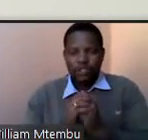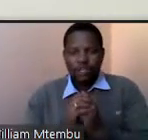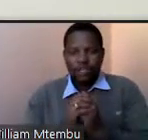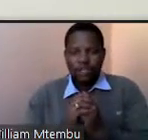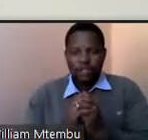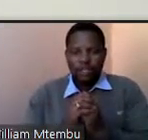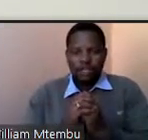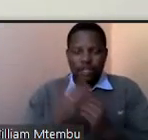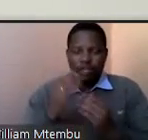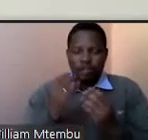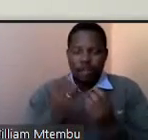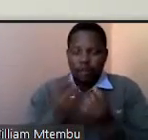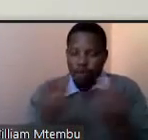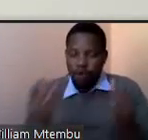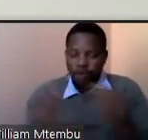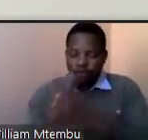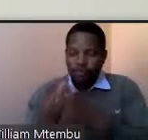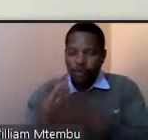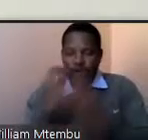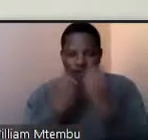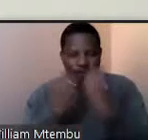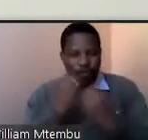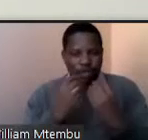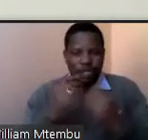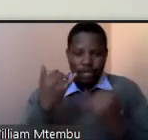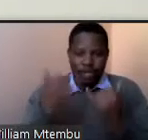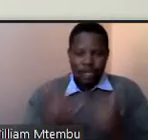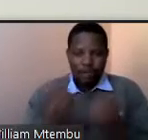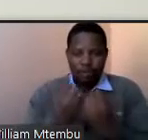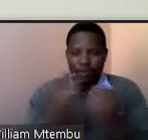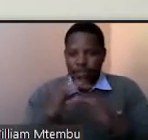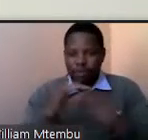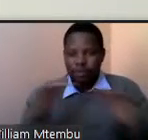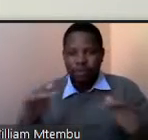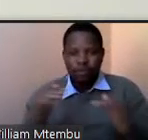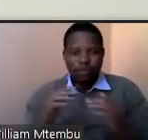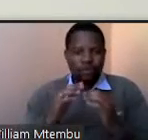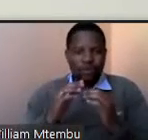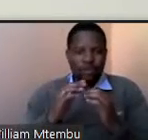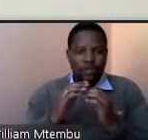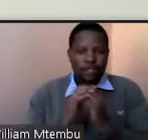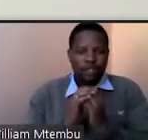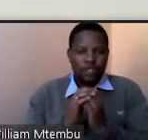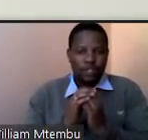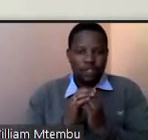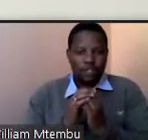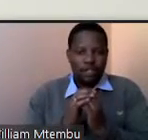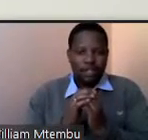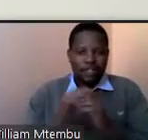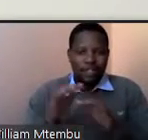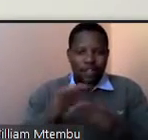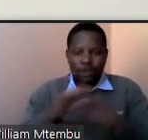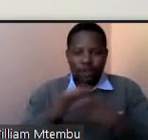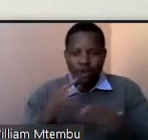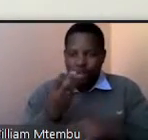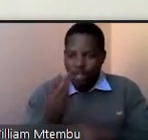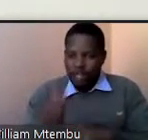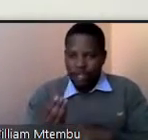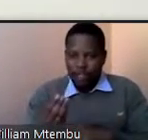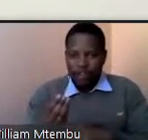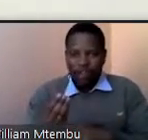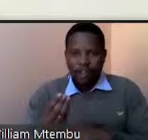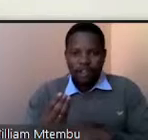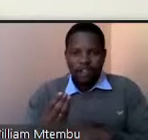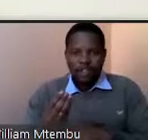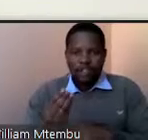food, meaning that now people they tend to they are no longer they do not no longer